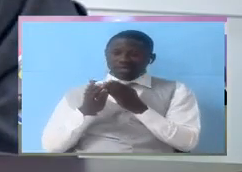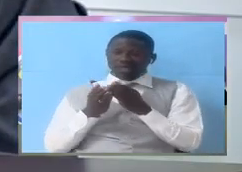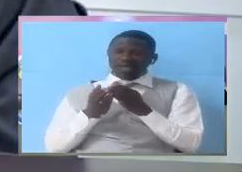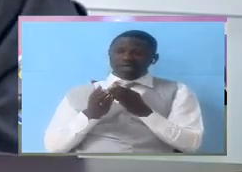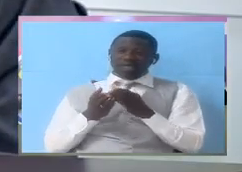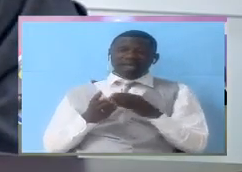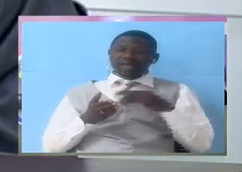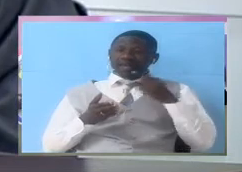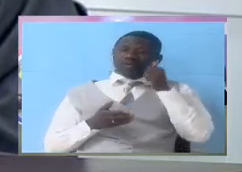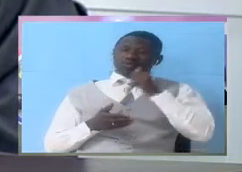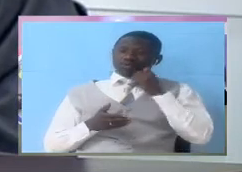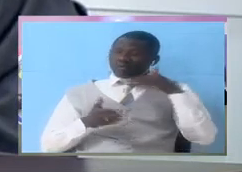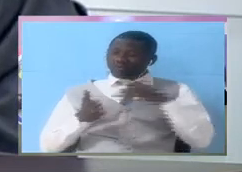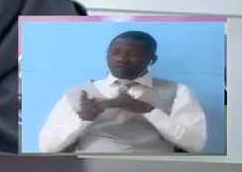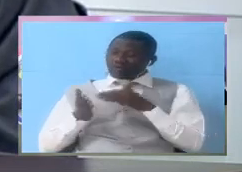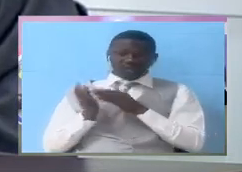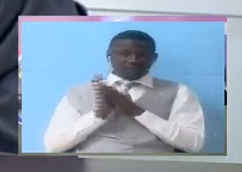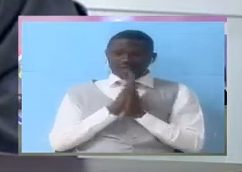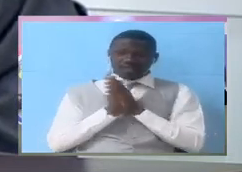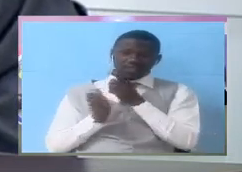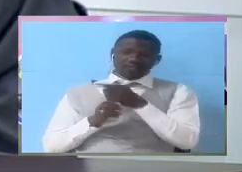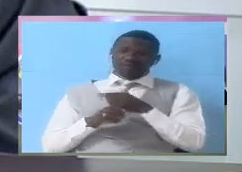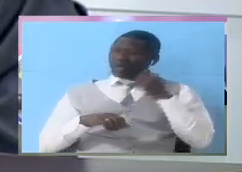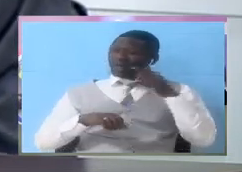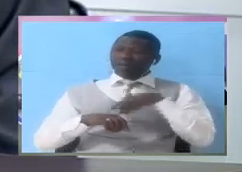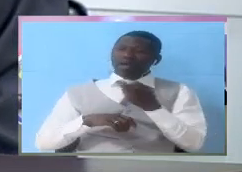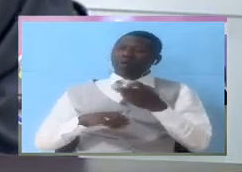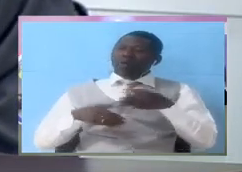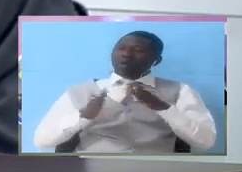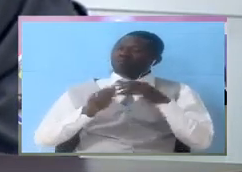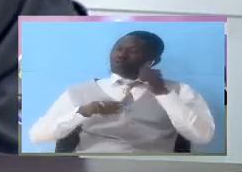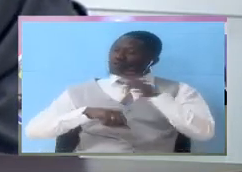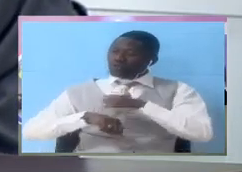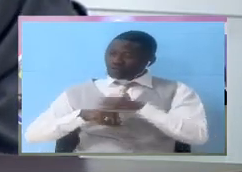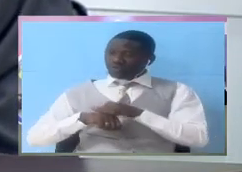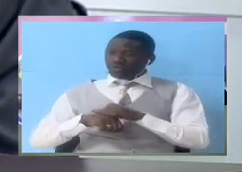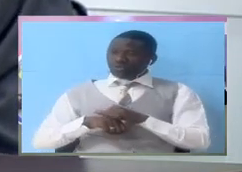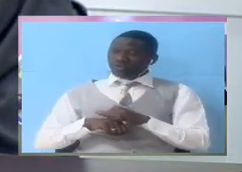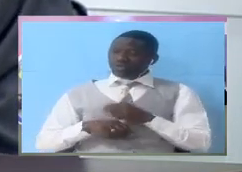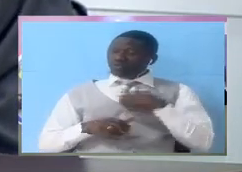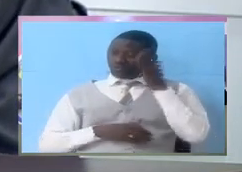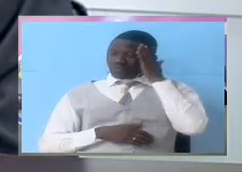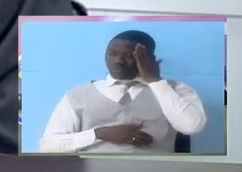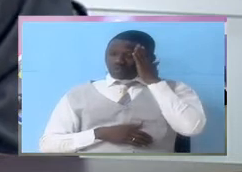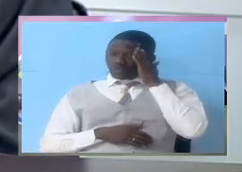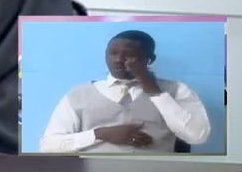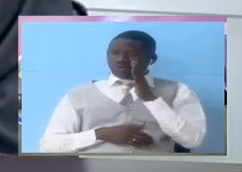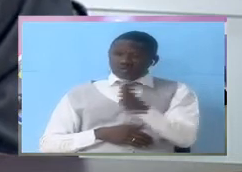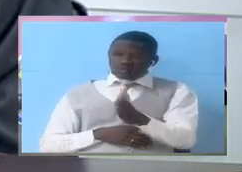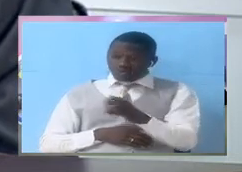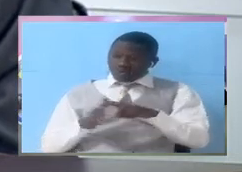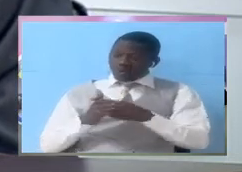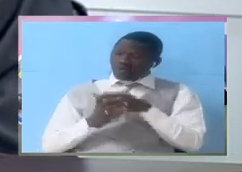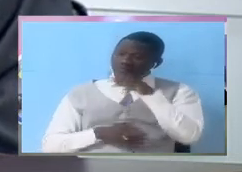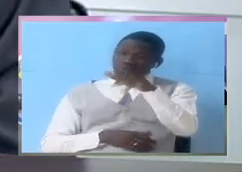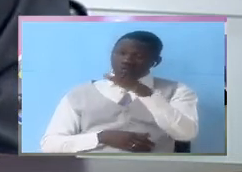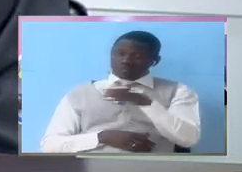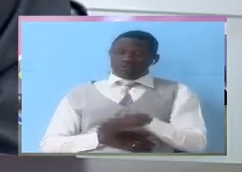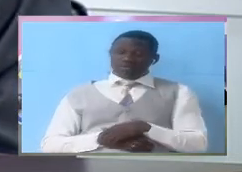True or false? Normal circumstances, yes. Wow, chikom yenne nim gene waray dal di